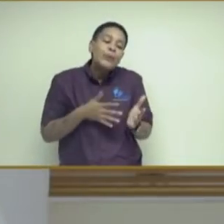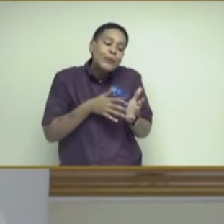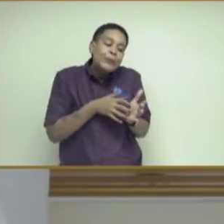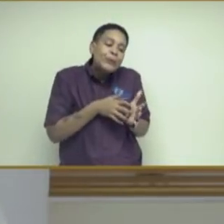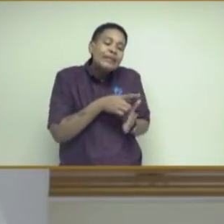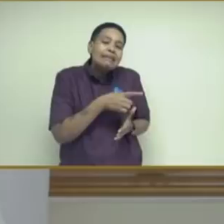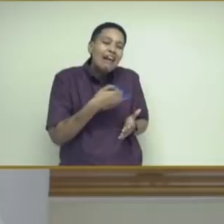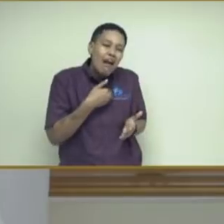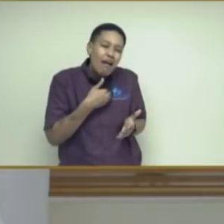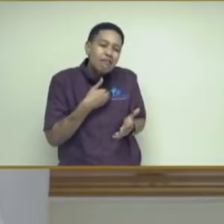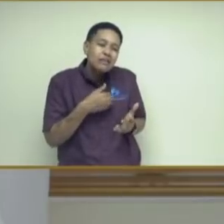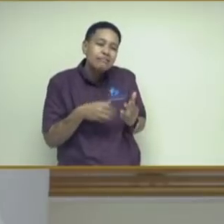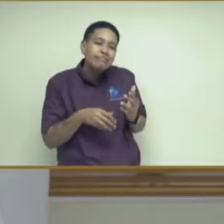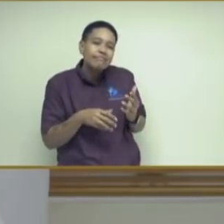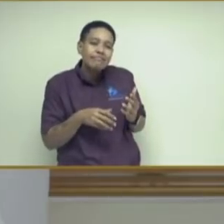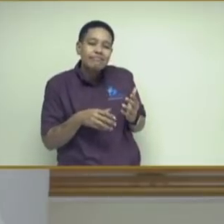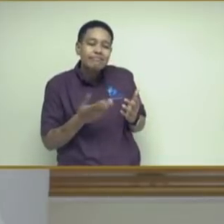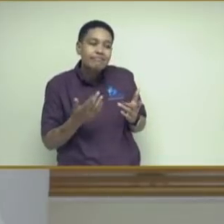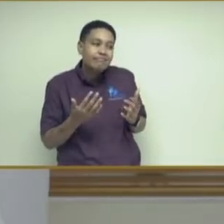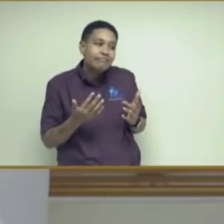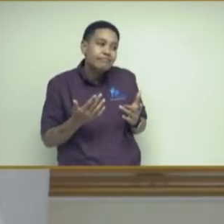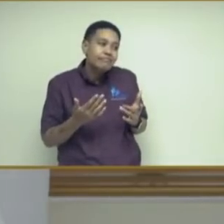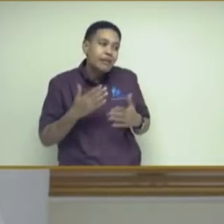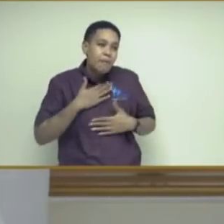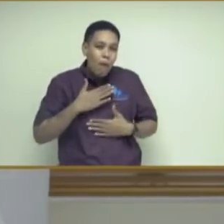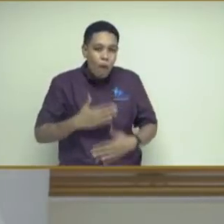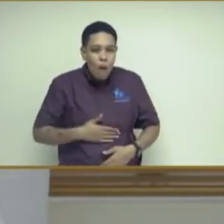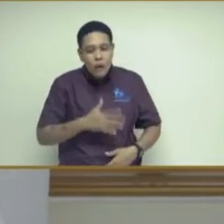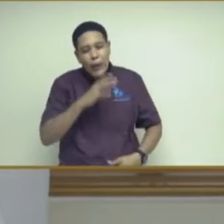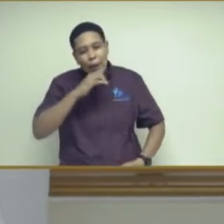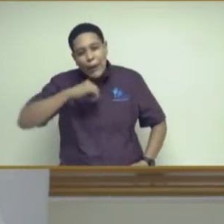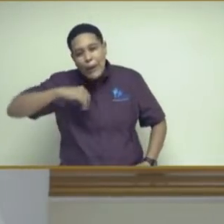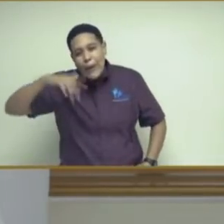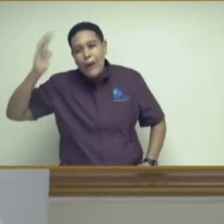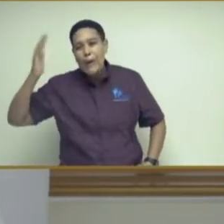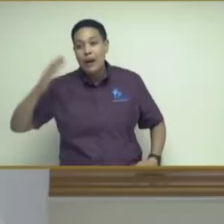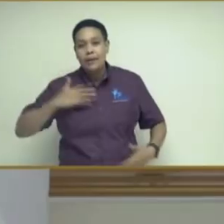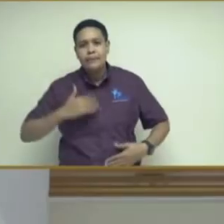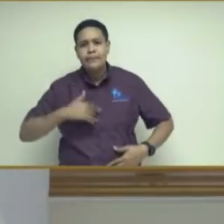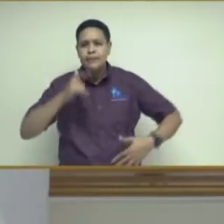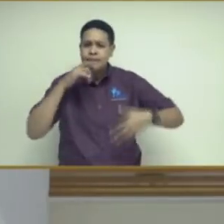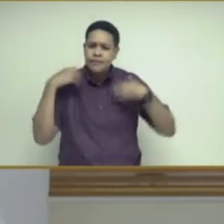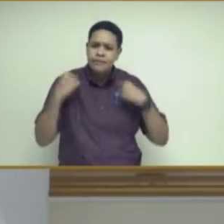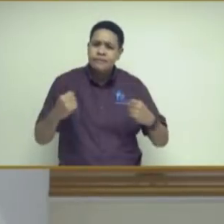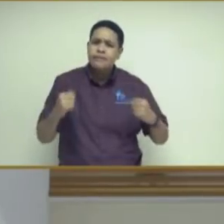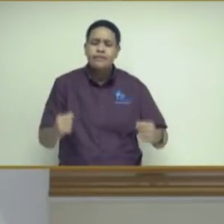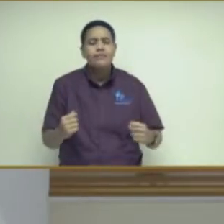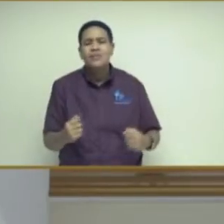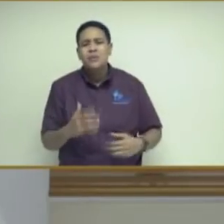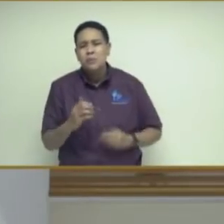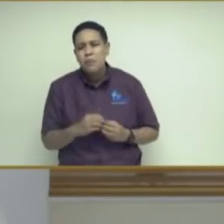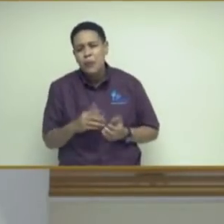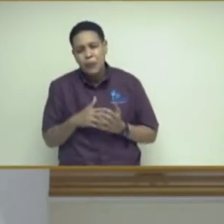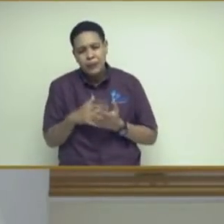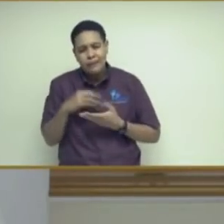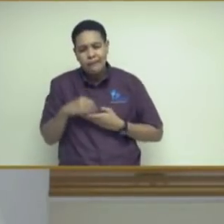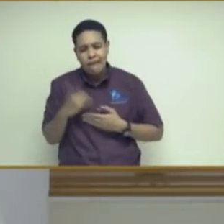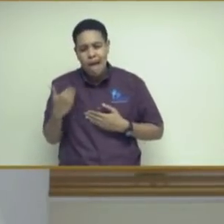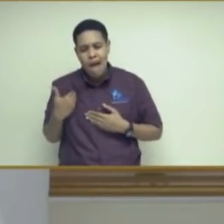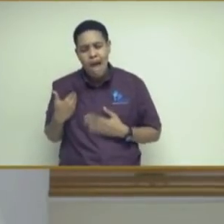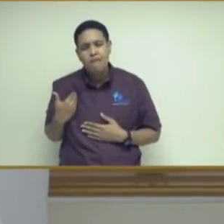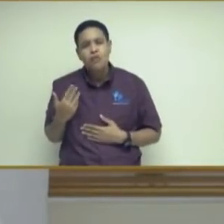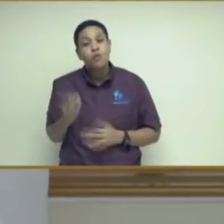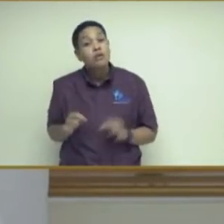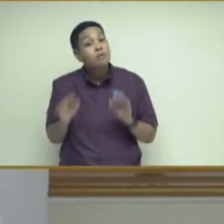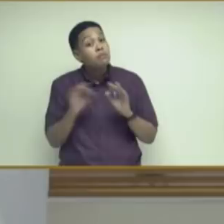weaknesses within those persons' immune system. And so it's very important for us that we manage that process.